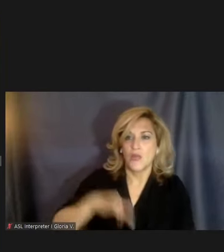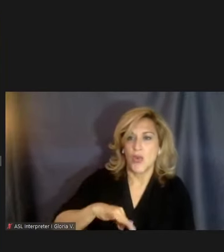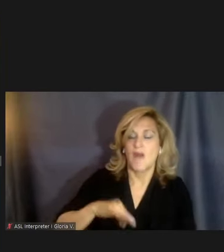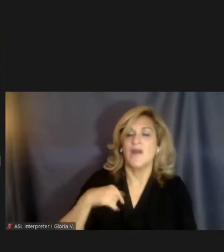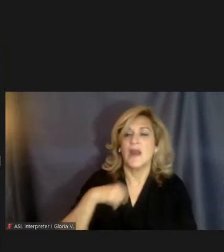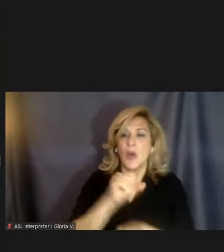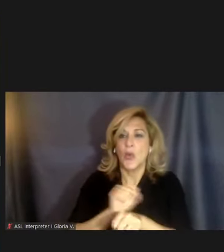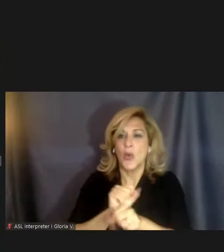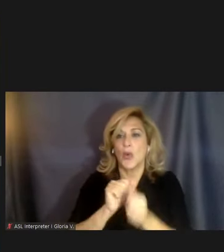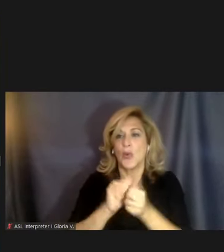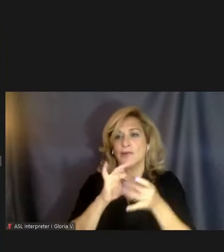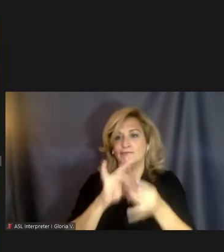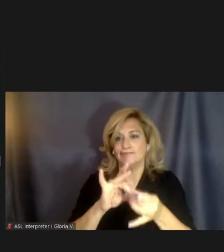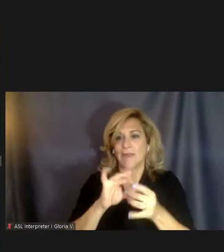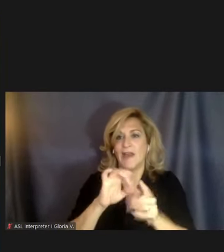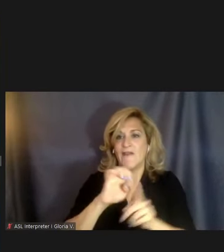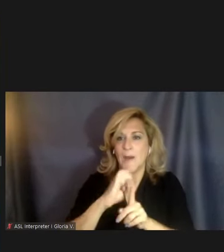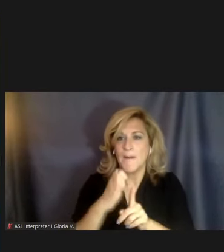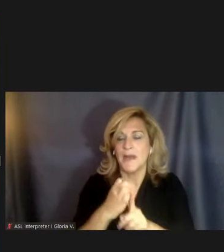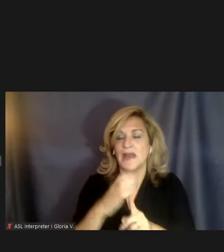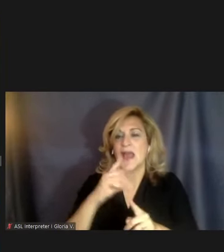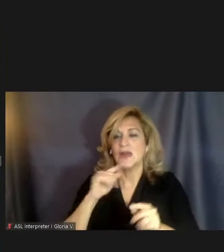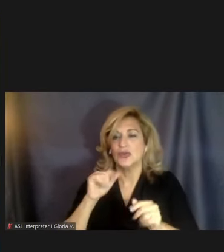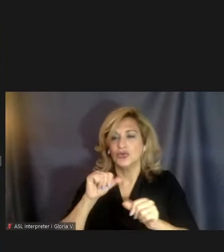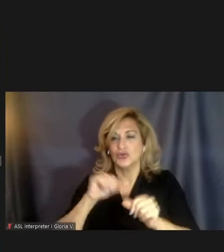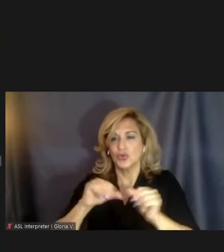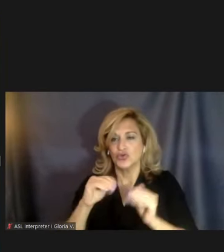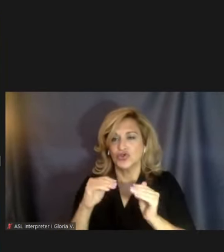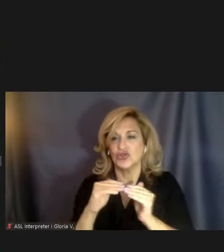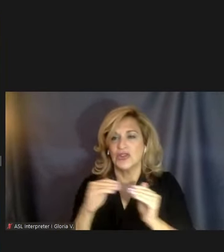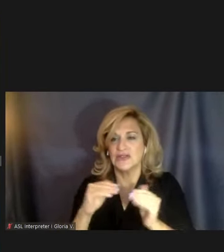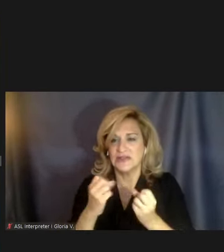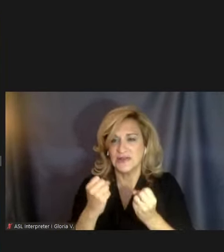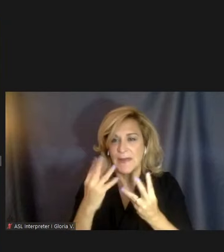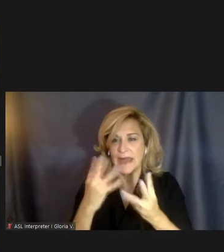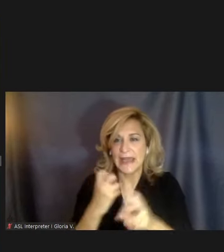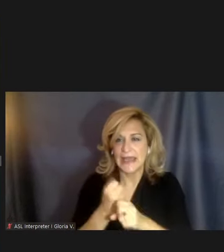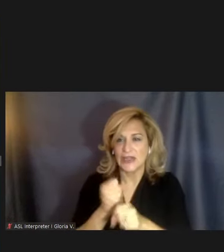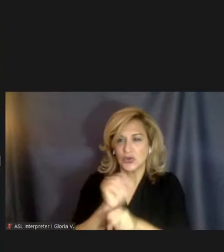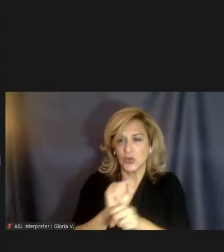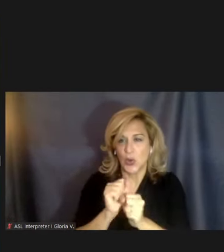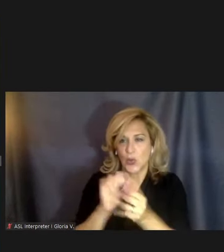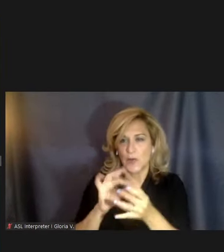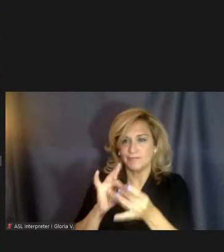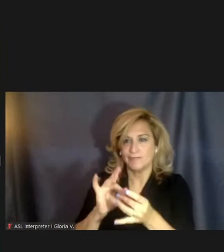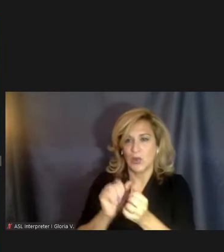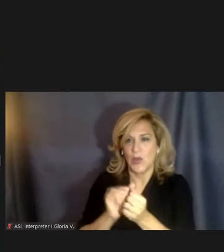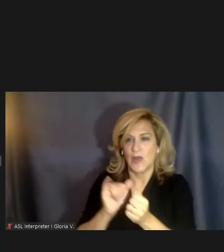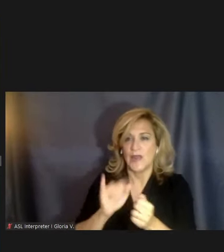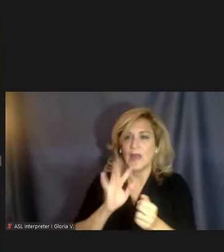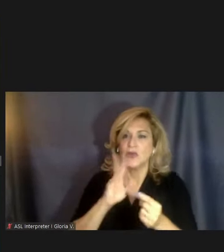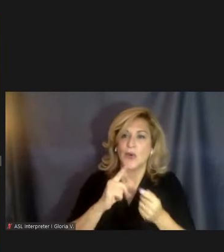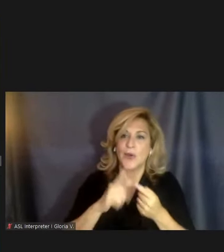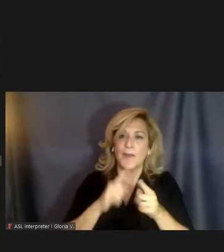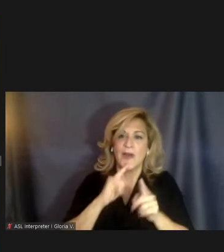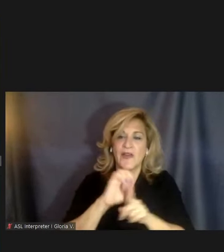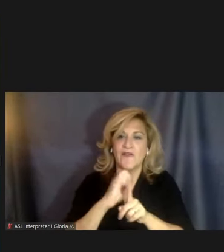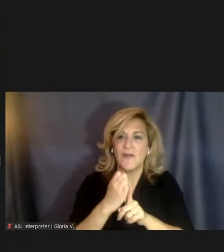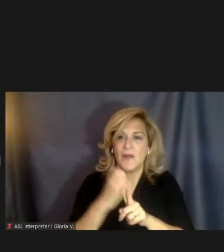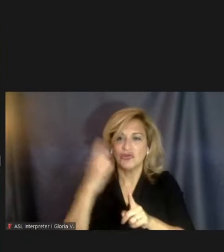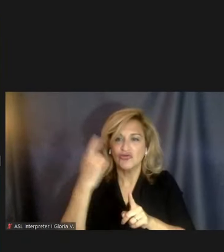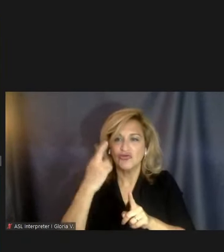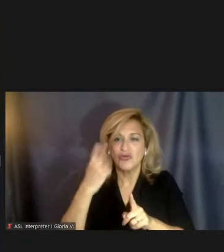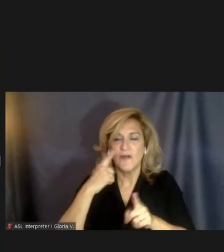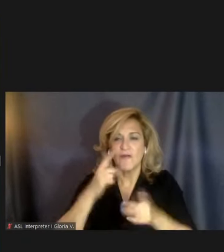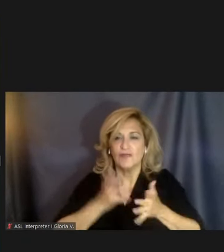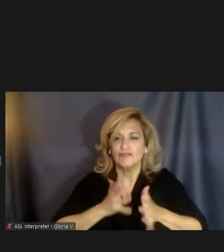social justice issues for many years. I've always supported congestion pricing in other cities wherever there's congestion pricing for environmental reasons. And I feel